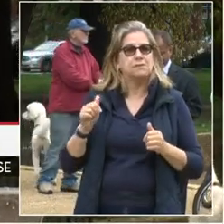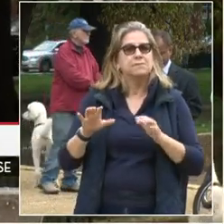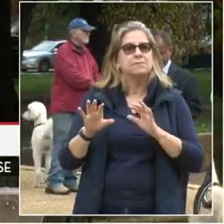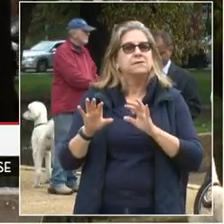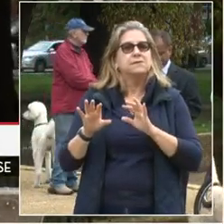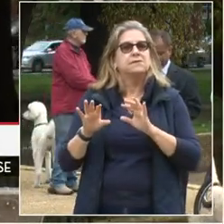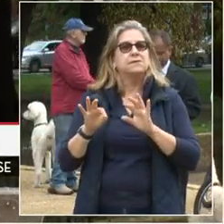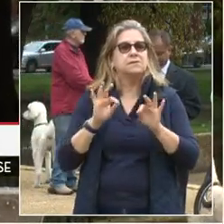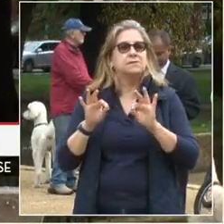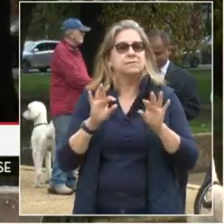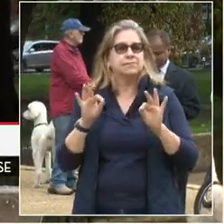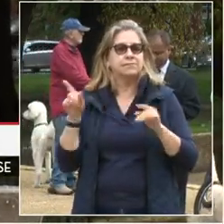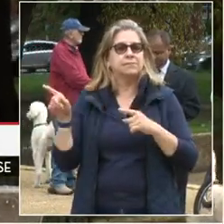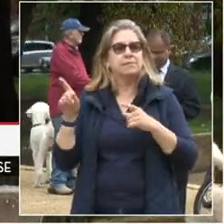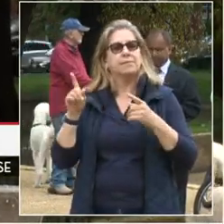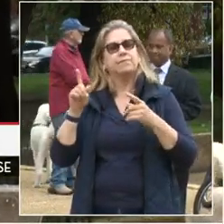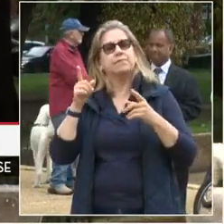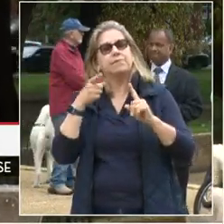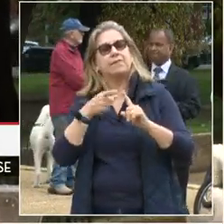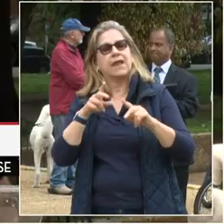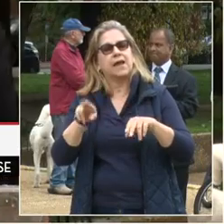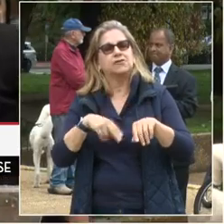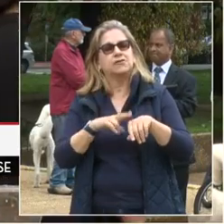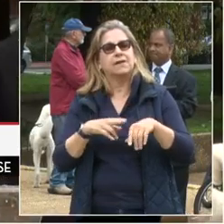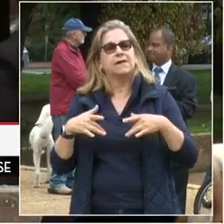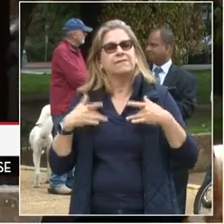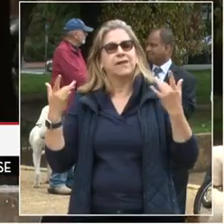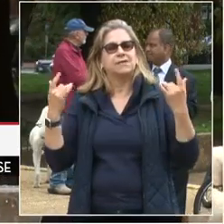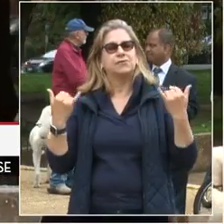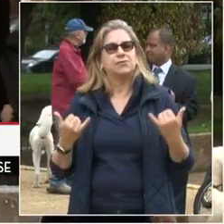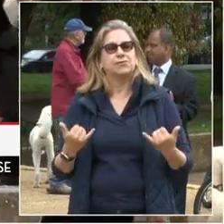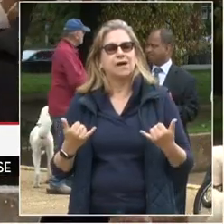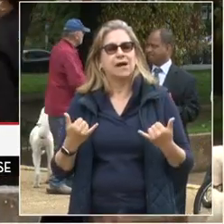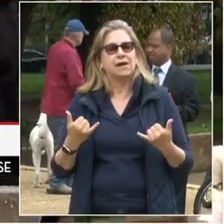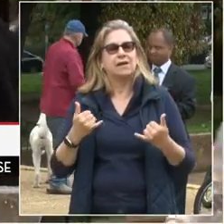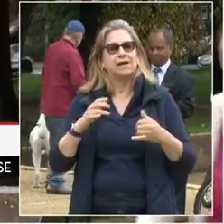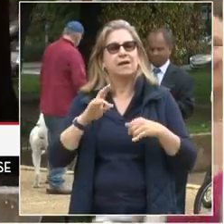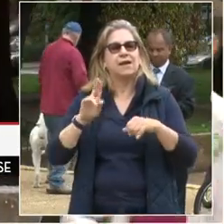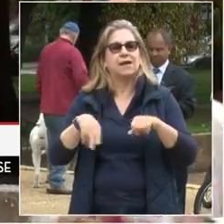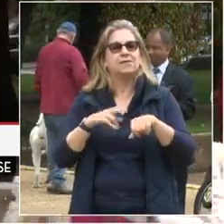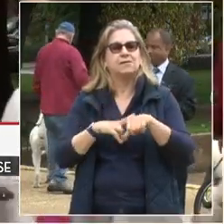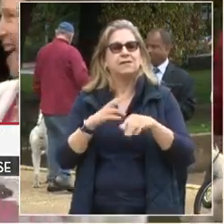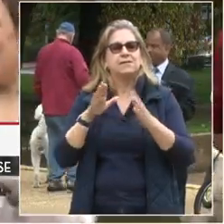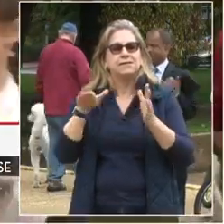D.C. So we have Nancy Pullen-Sofert from the National Center for Safe Routes to School. Nancy?